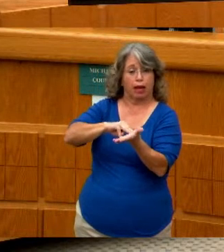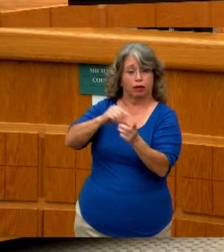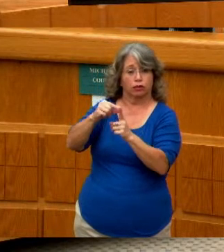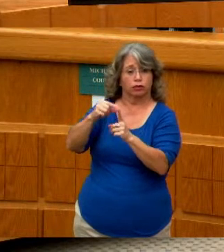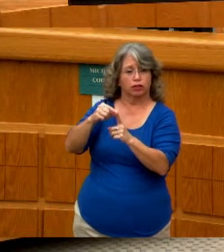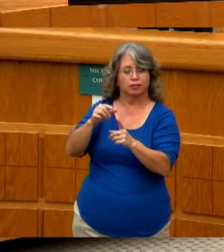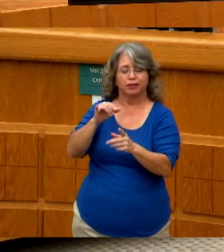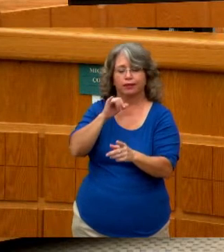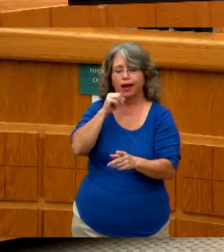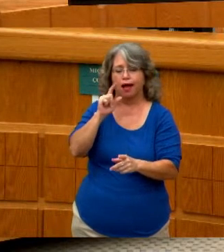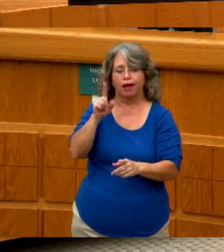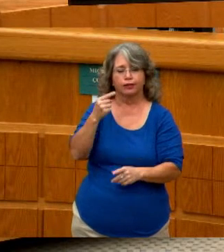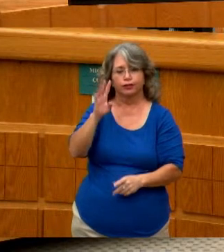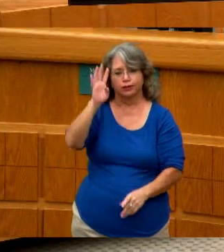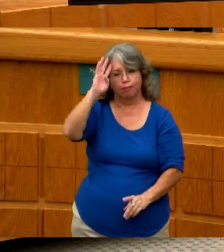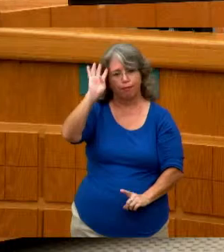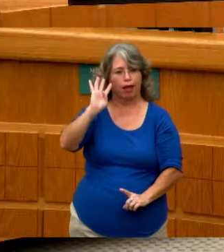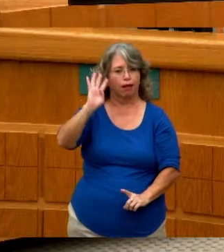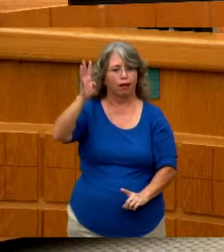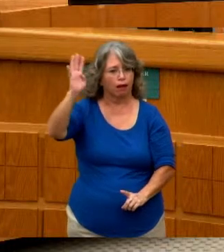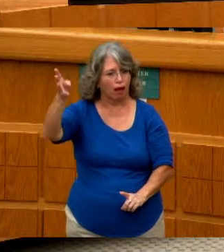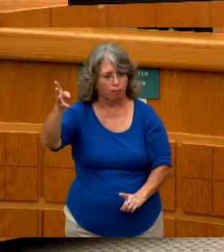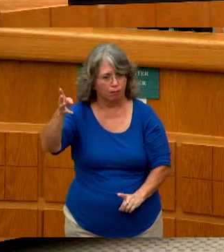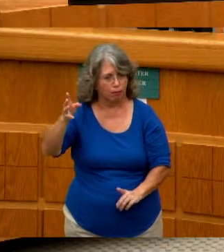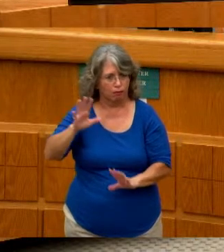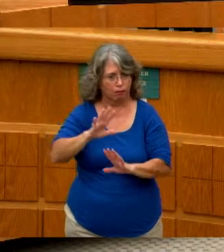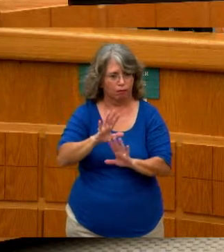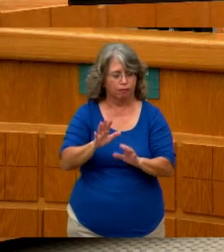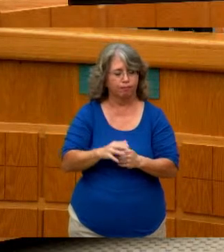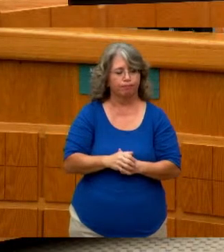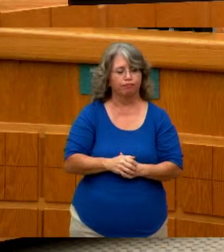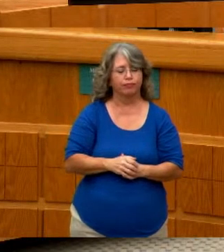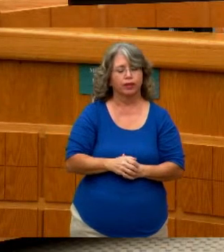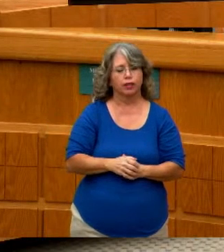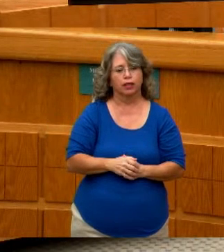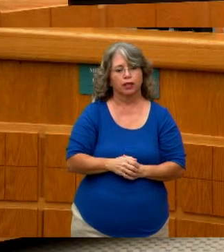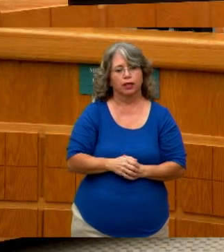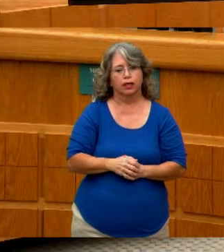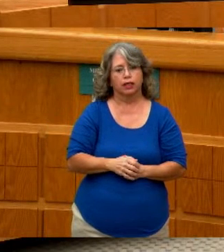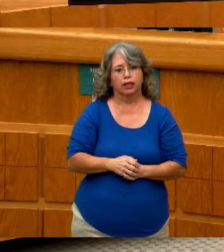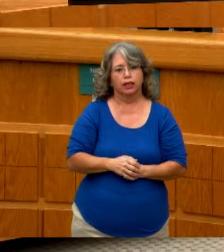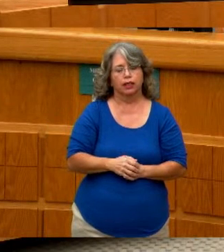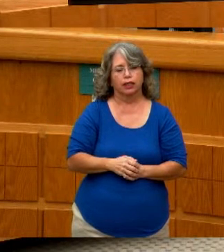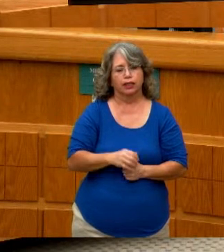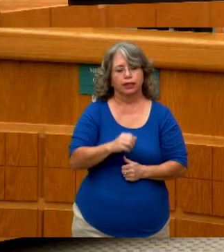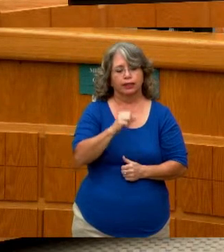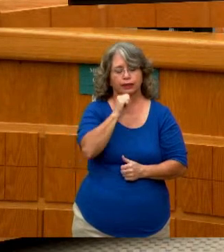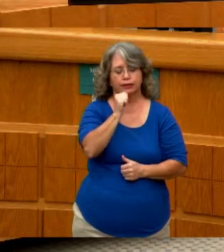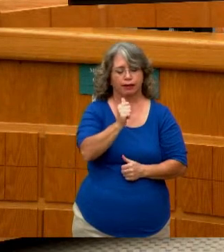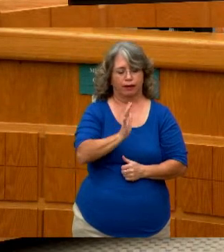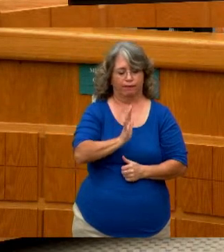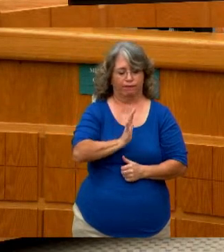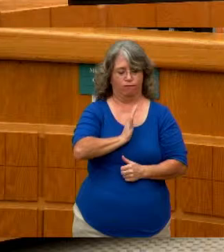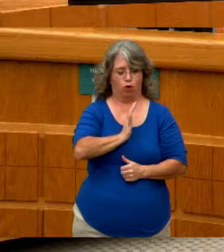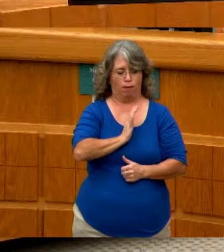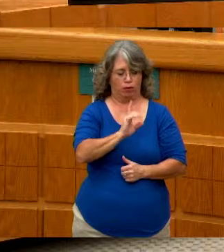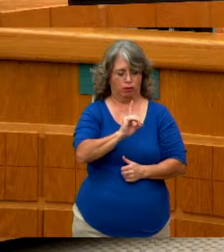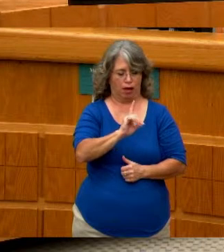not something that is made up as another part of what this pandemic can be. It's